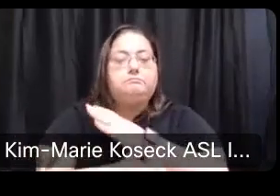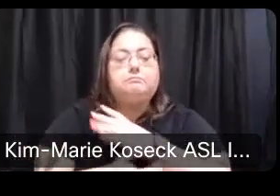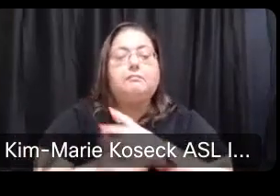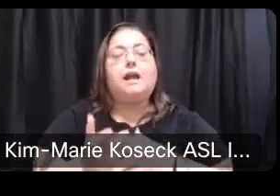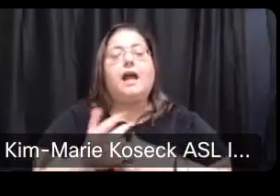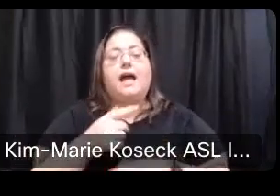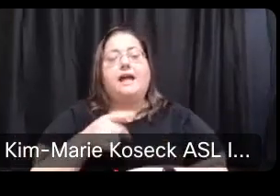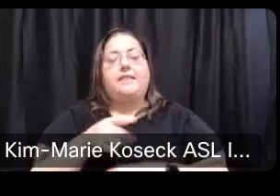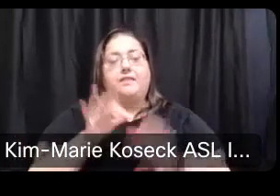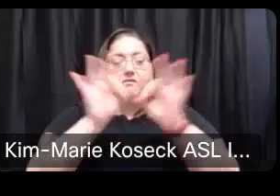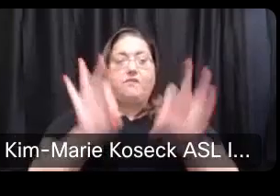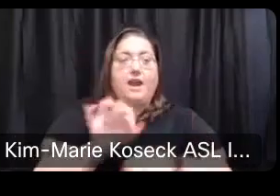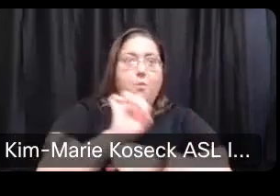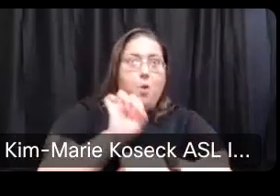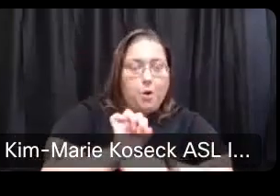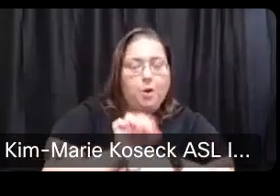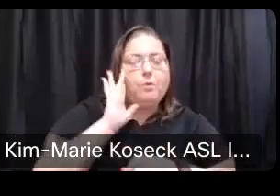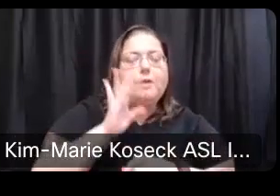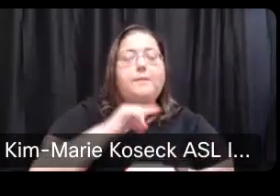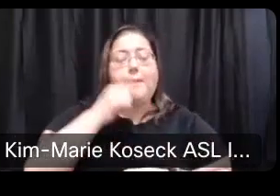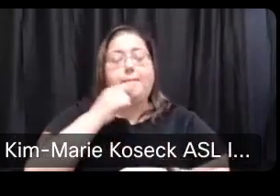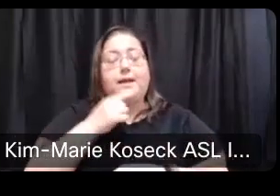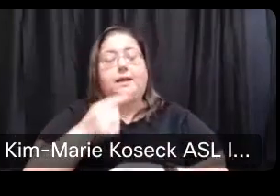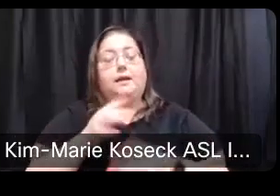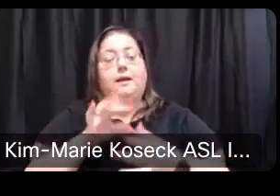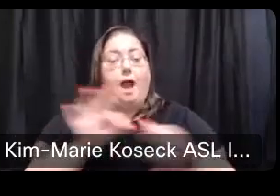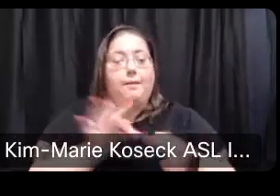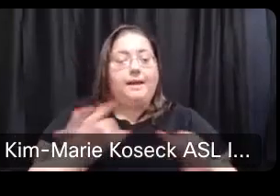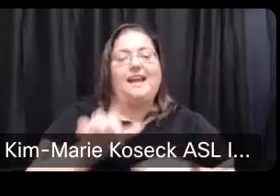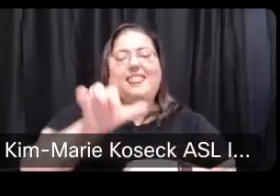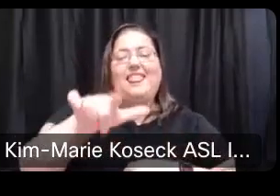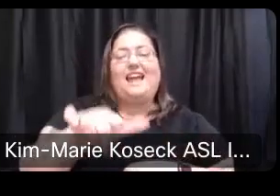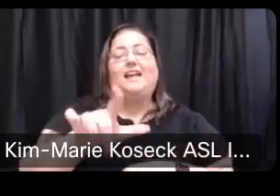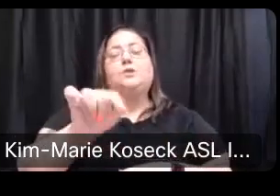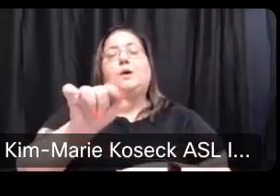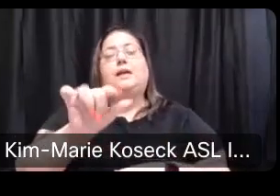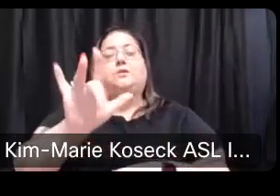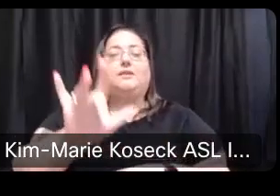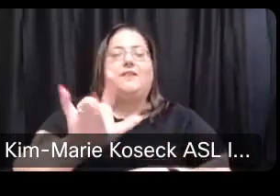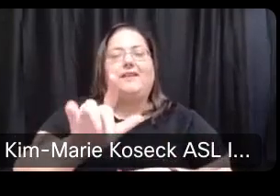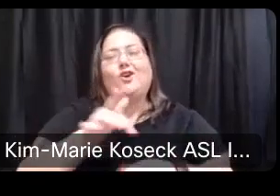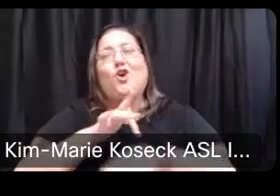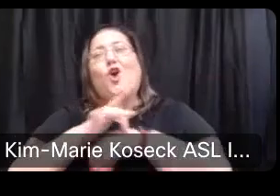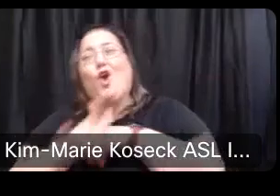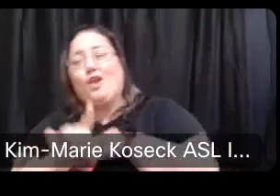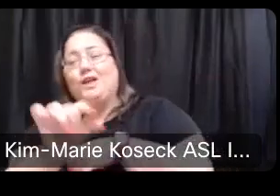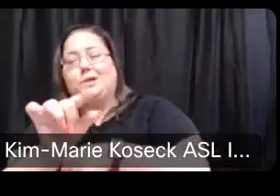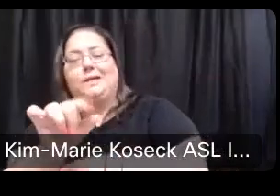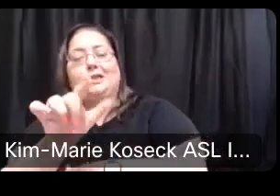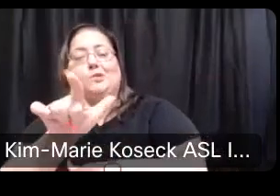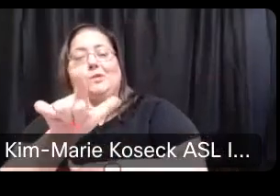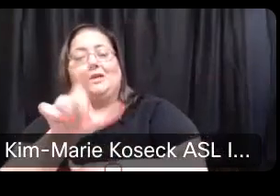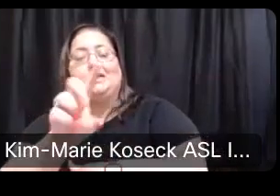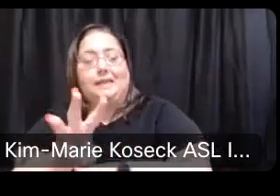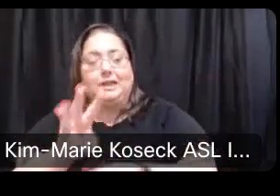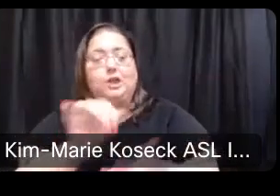And the draft framework will be made available for public comment in late 2025, early 2026. New York State